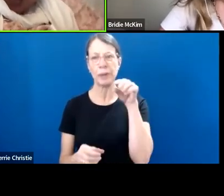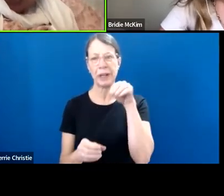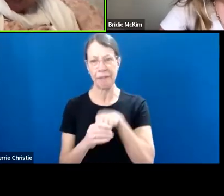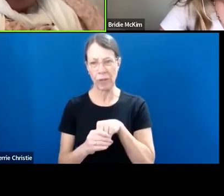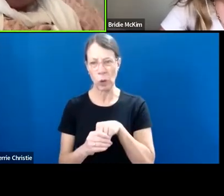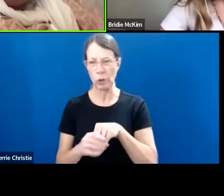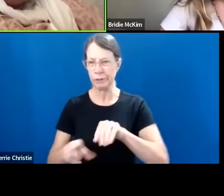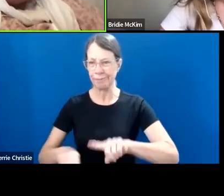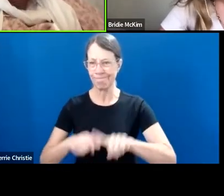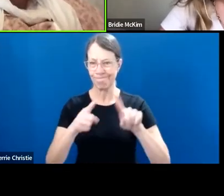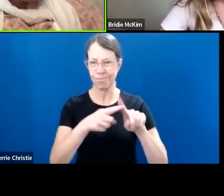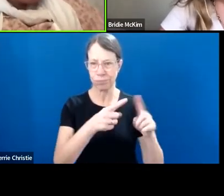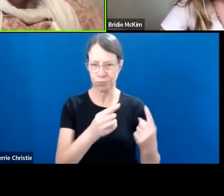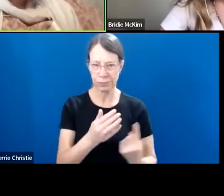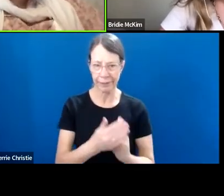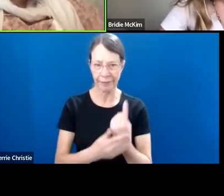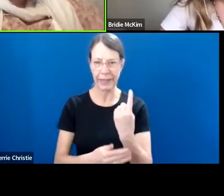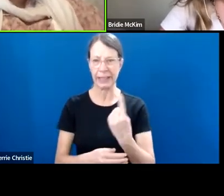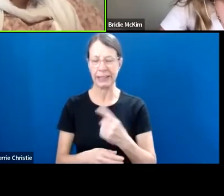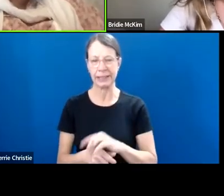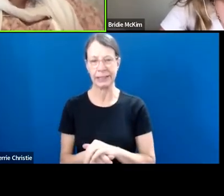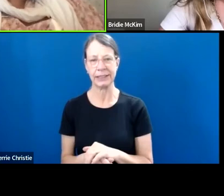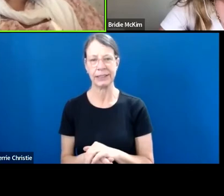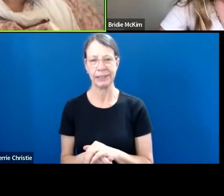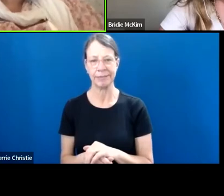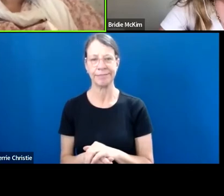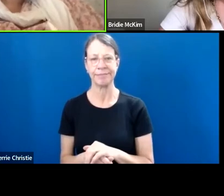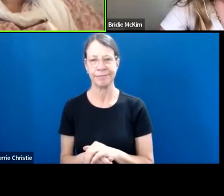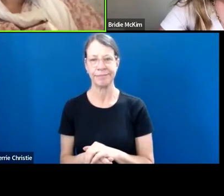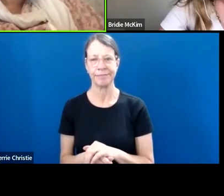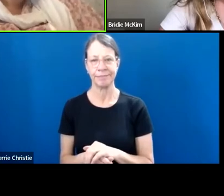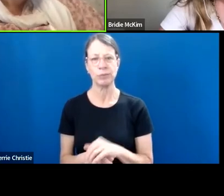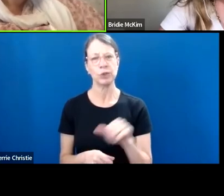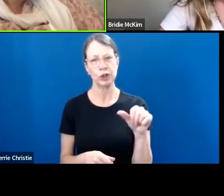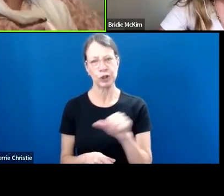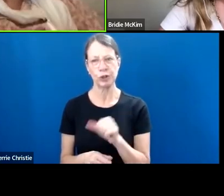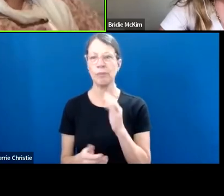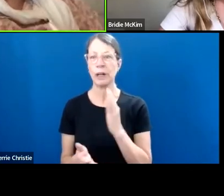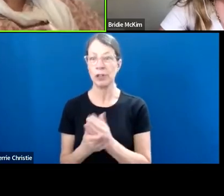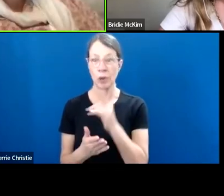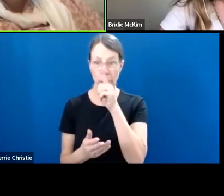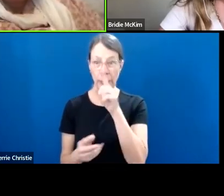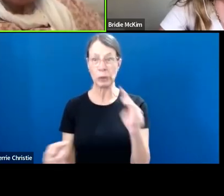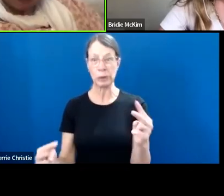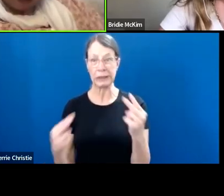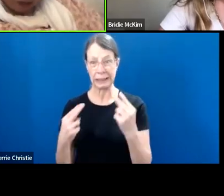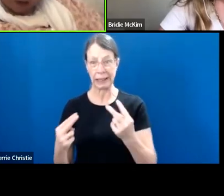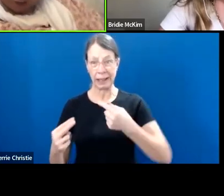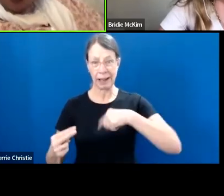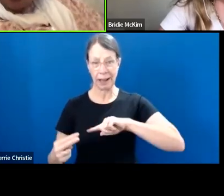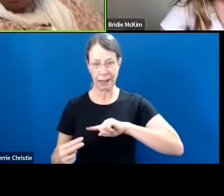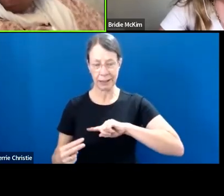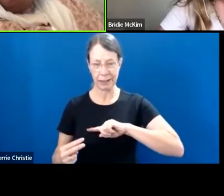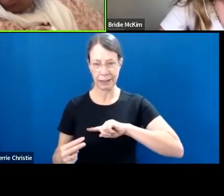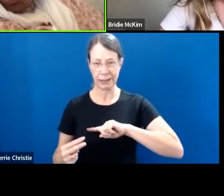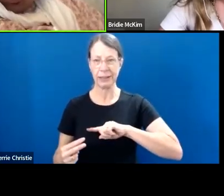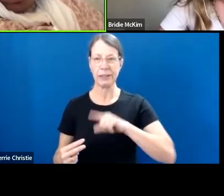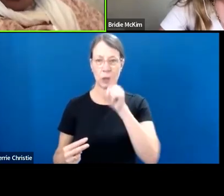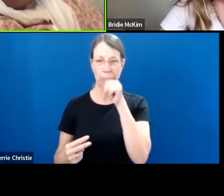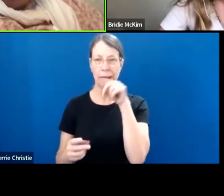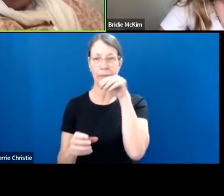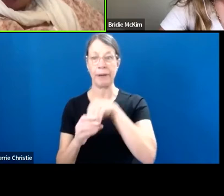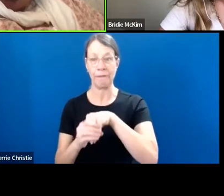events and make sure that we're visible in terms of those discussions. But